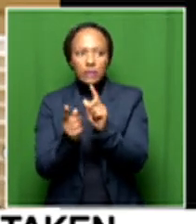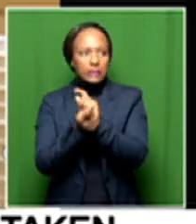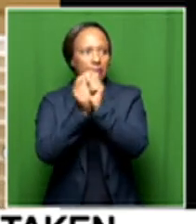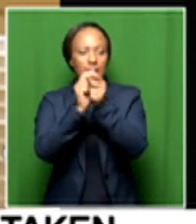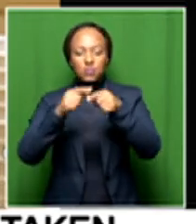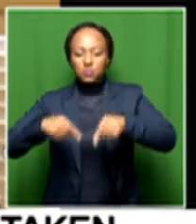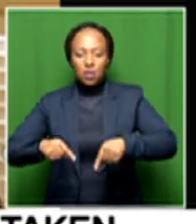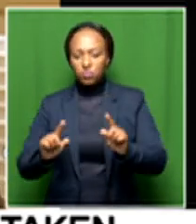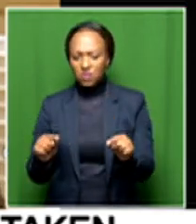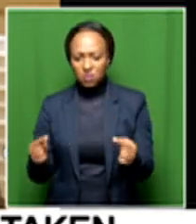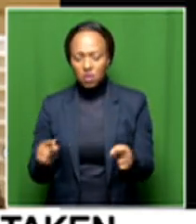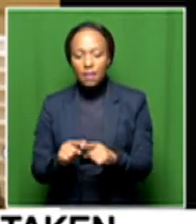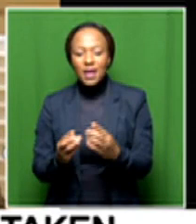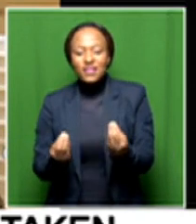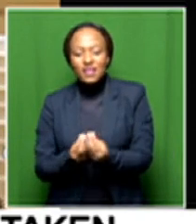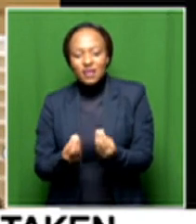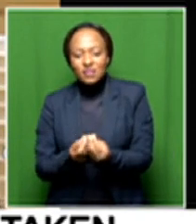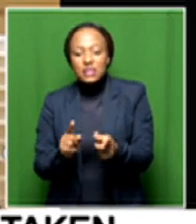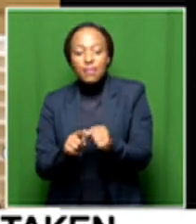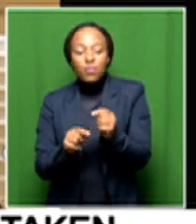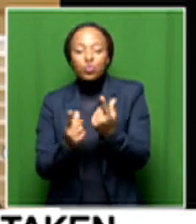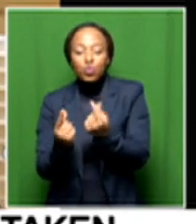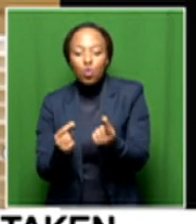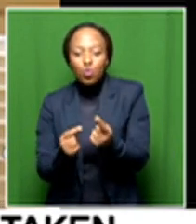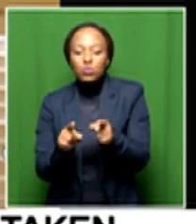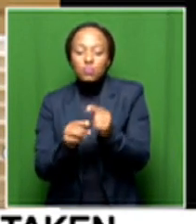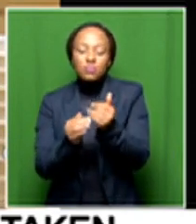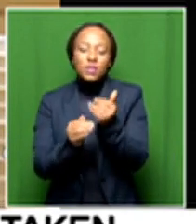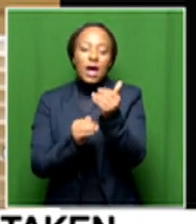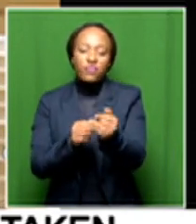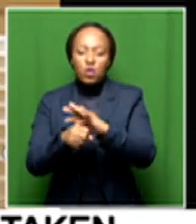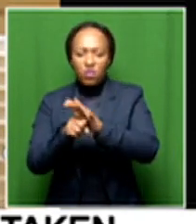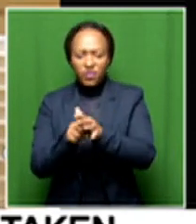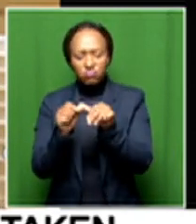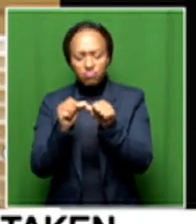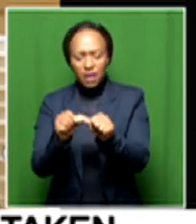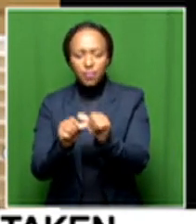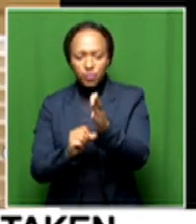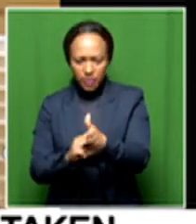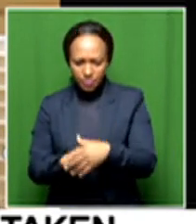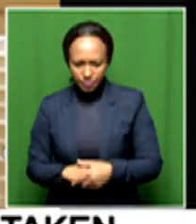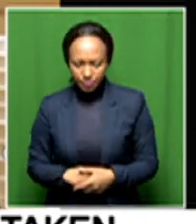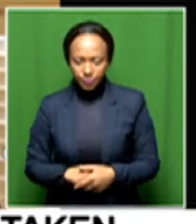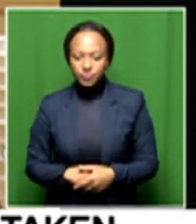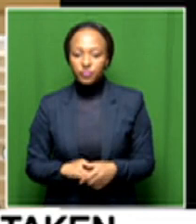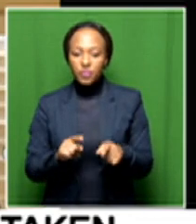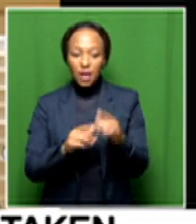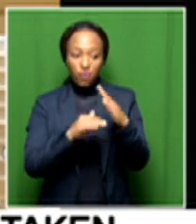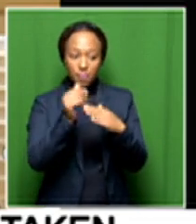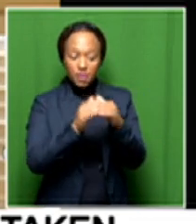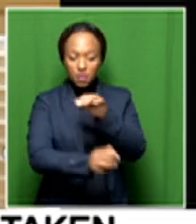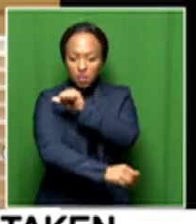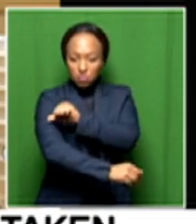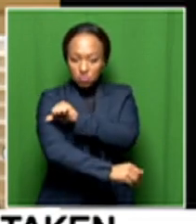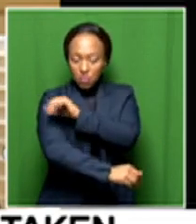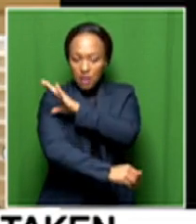but it's something which we have to do even post-COVID. And I think we are emphatic now to say that from an infrastructure point of view, we've learned a lot during this period,